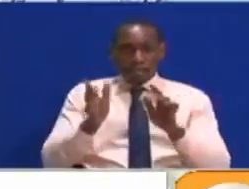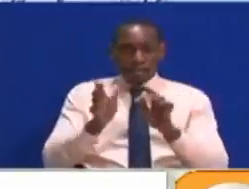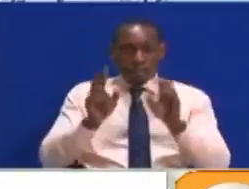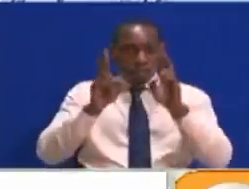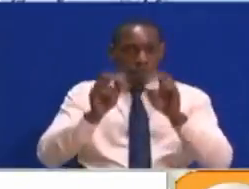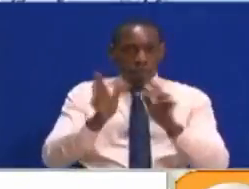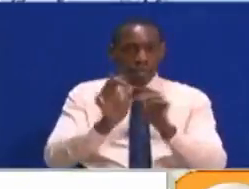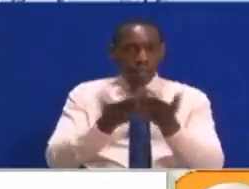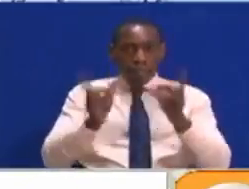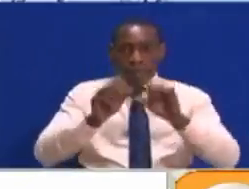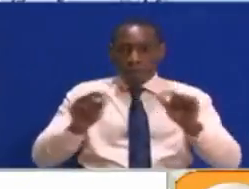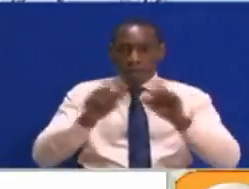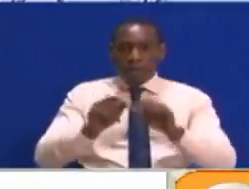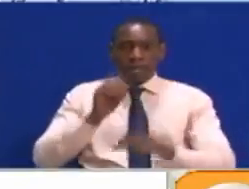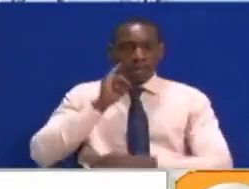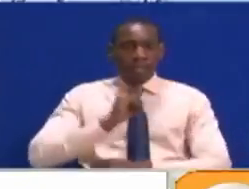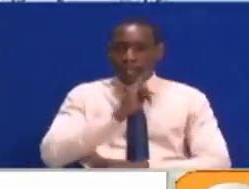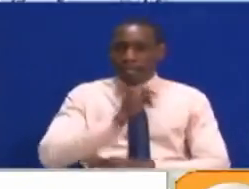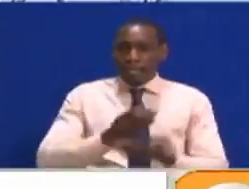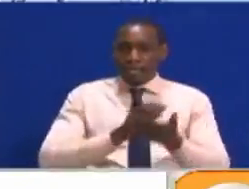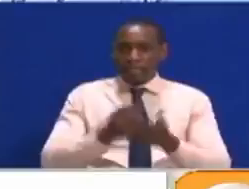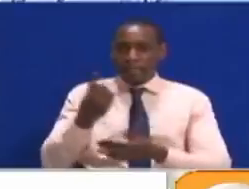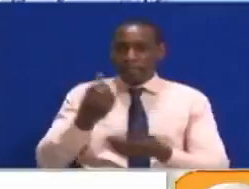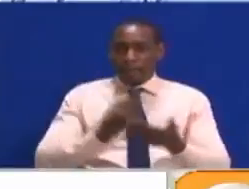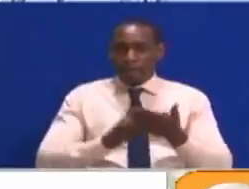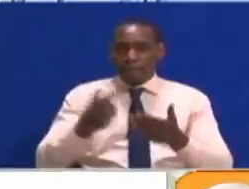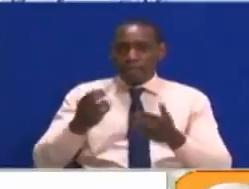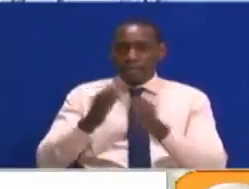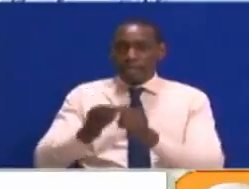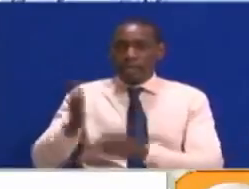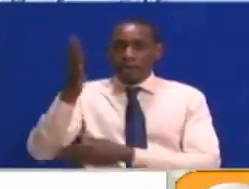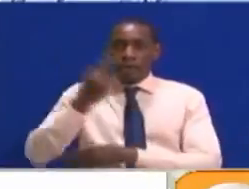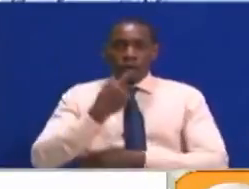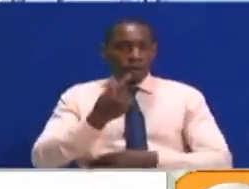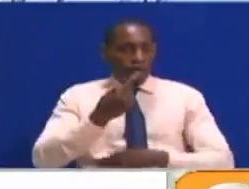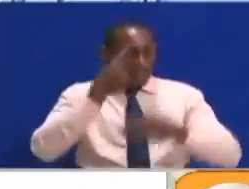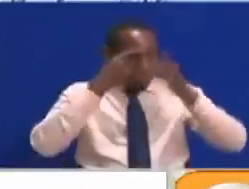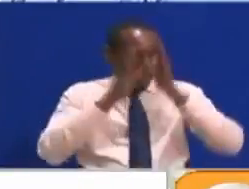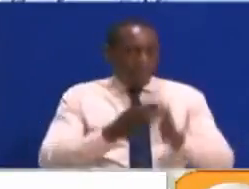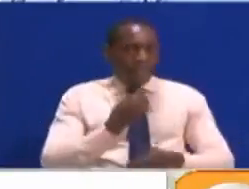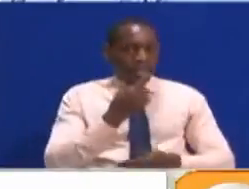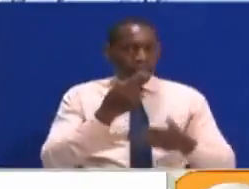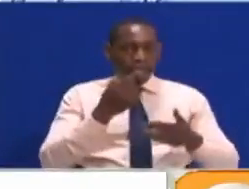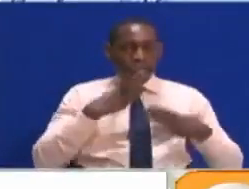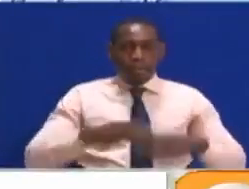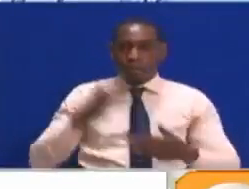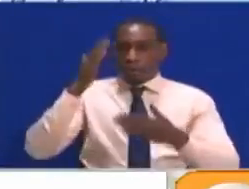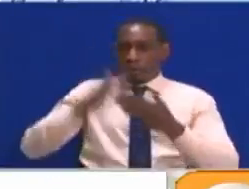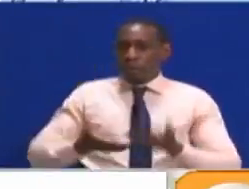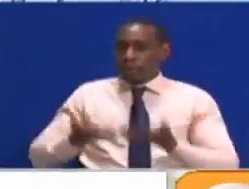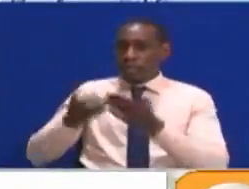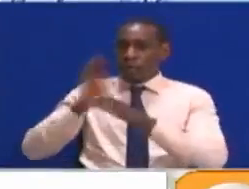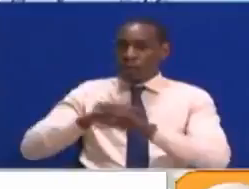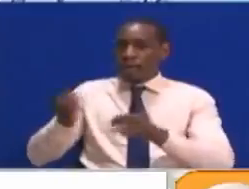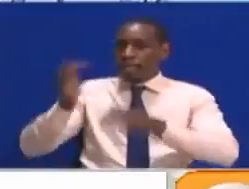chapter 1 from verse 13 on what God told the prophet to tell the people. Stop bringing meaningless